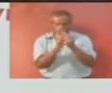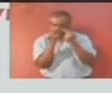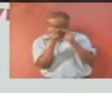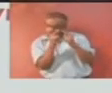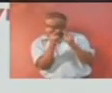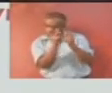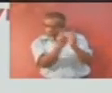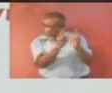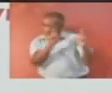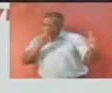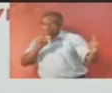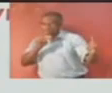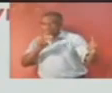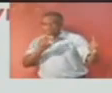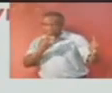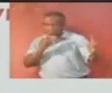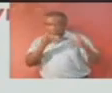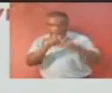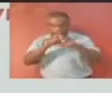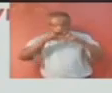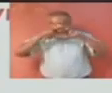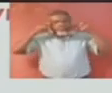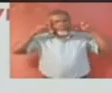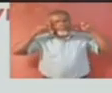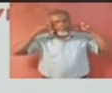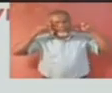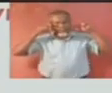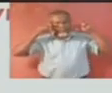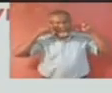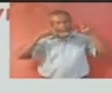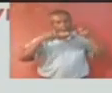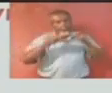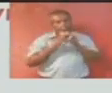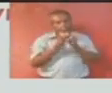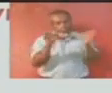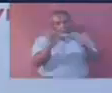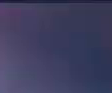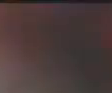and wear a mask over your mouth and nose when in public. Goodbye for now.